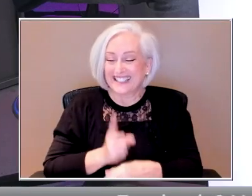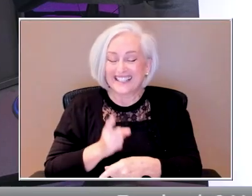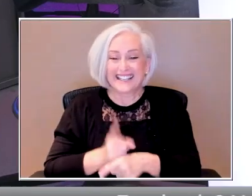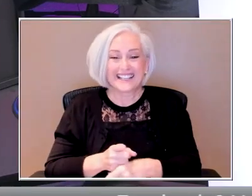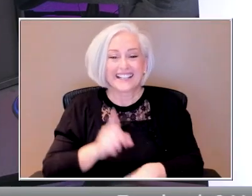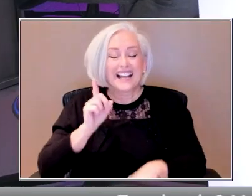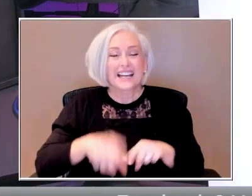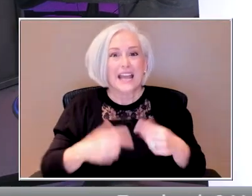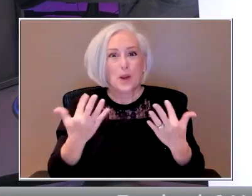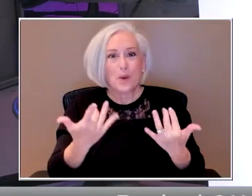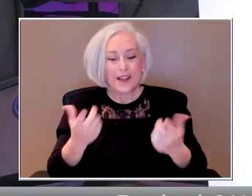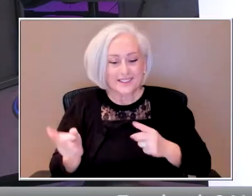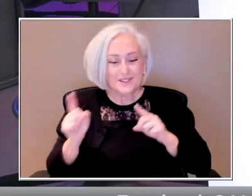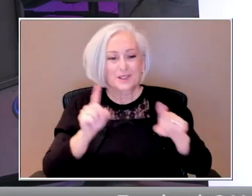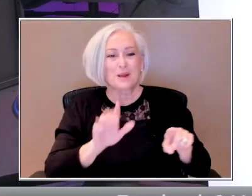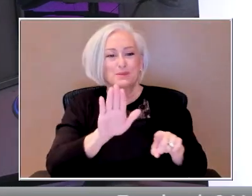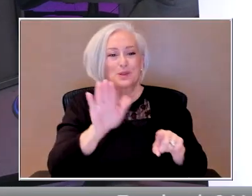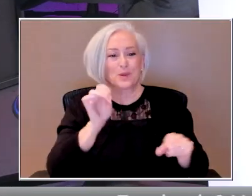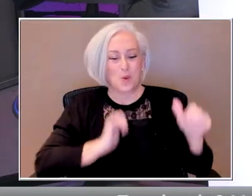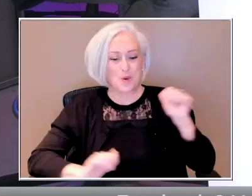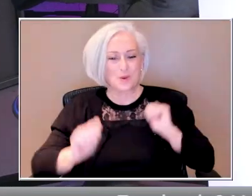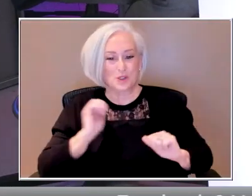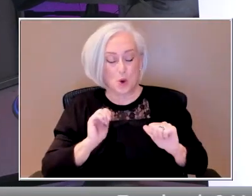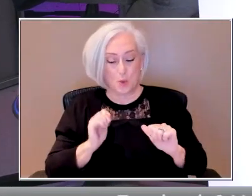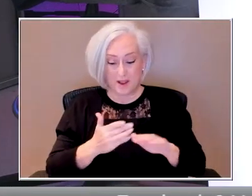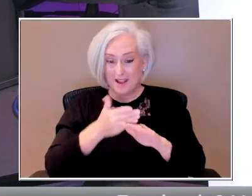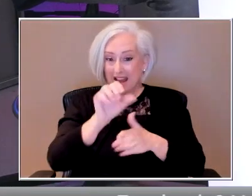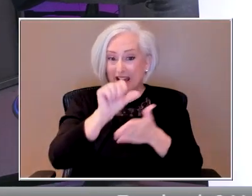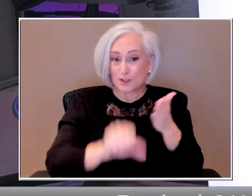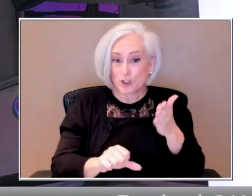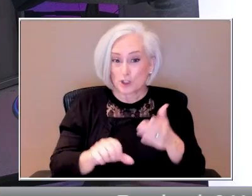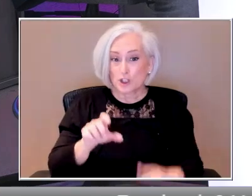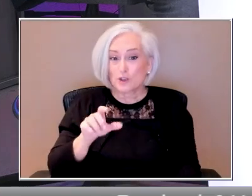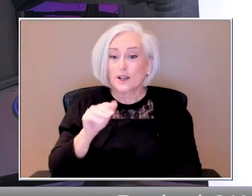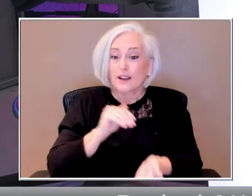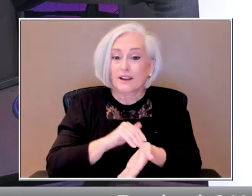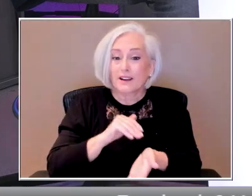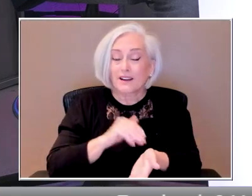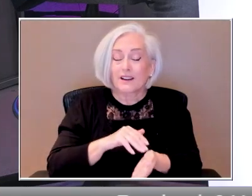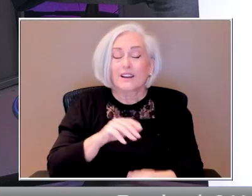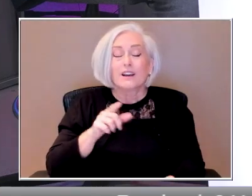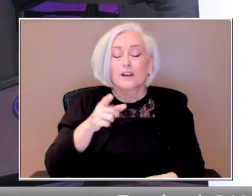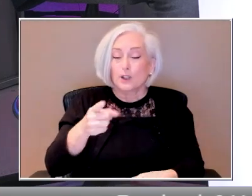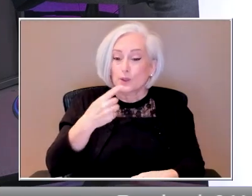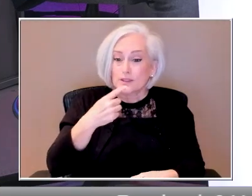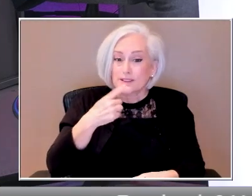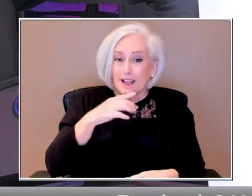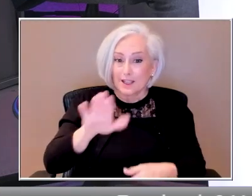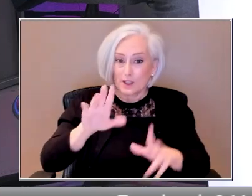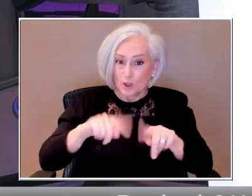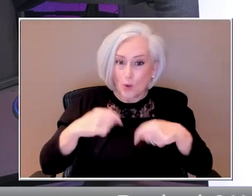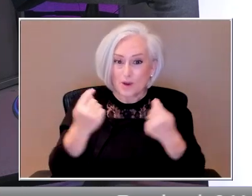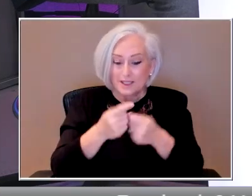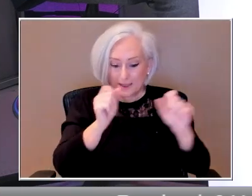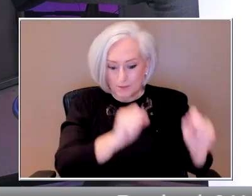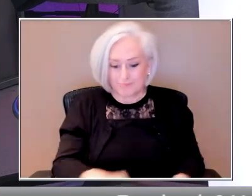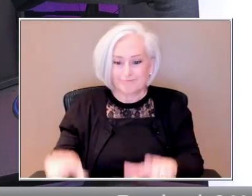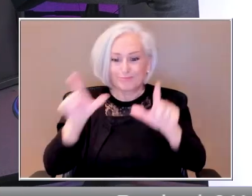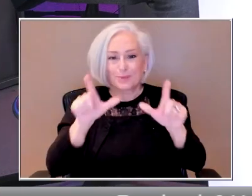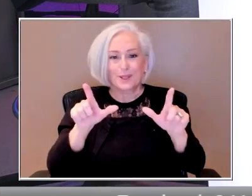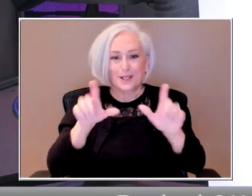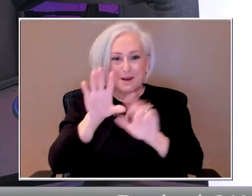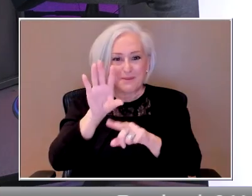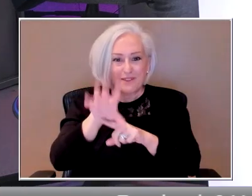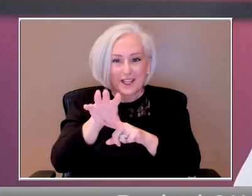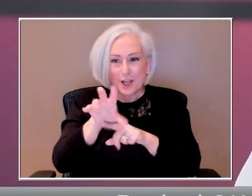your shows. After the surgery, Dr. Crawford, you said you and the other team, the whole team, were pulling up videos of Luke and watching him. Yeah, and I can